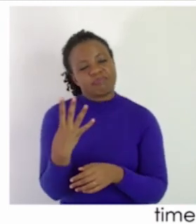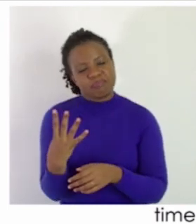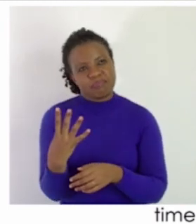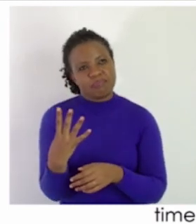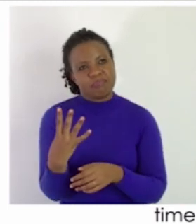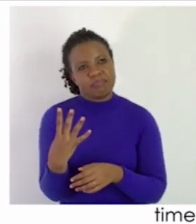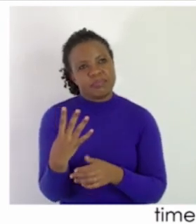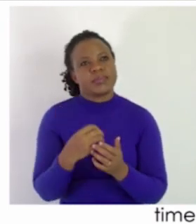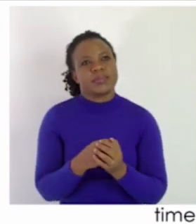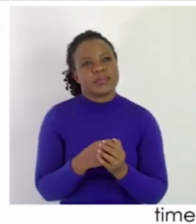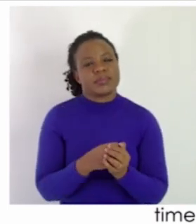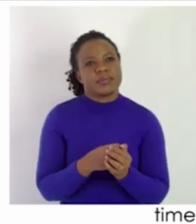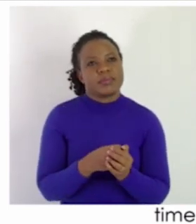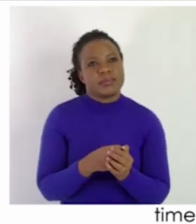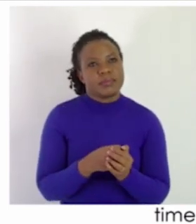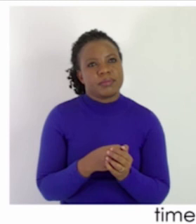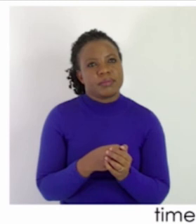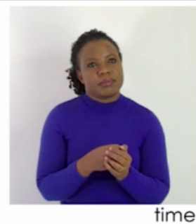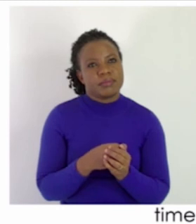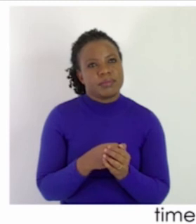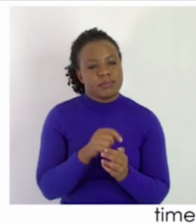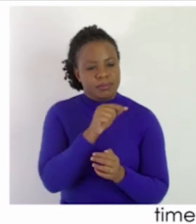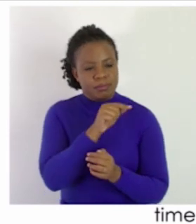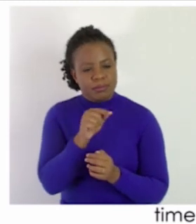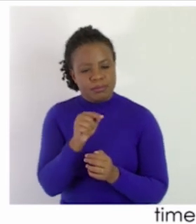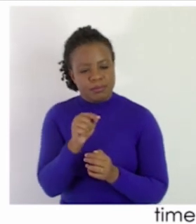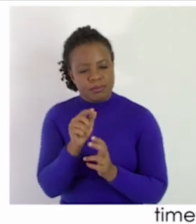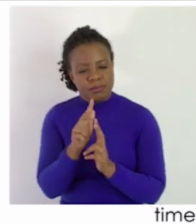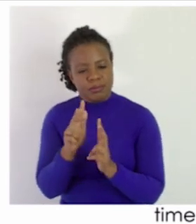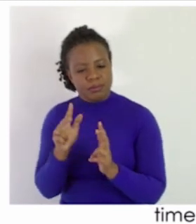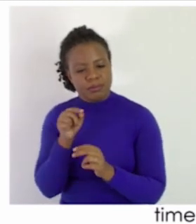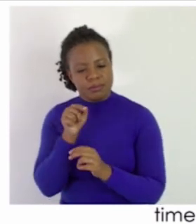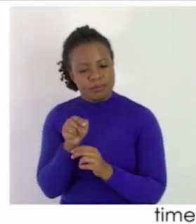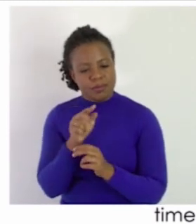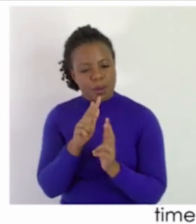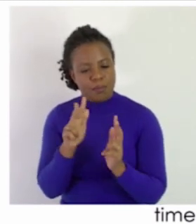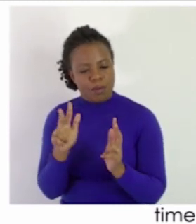or 4. Do we say